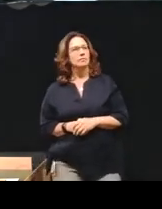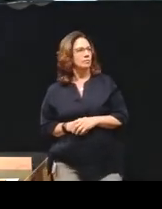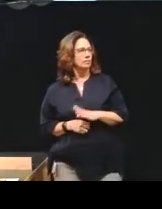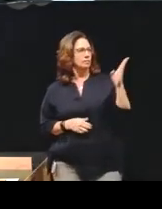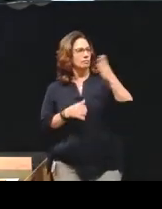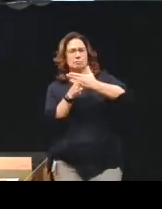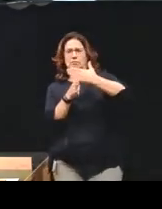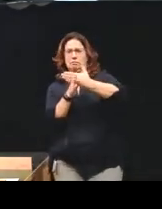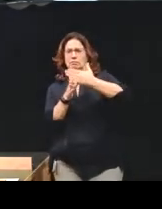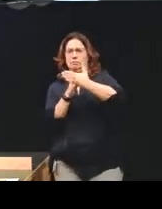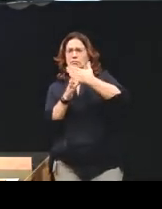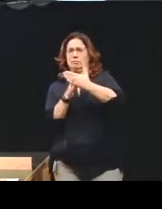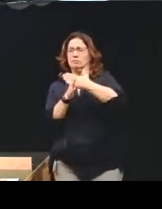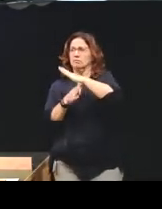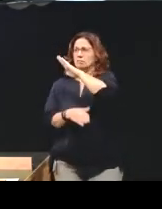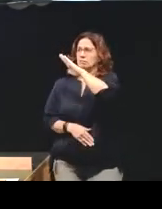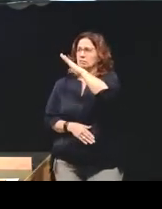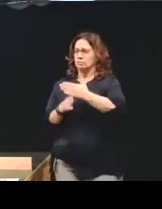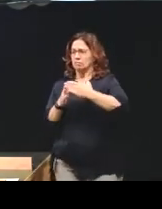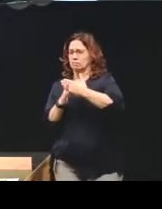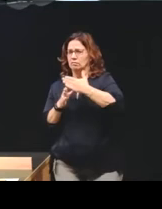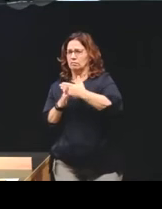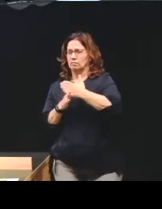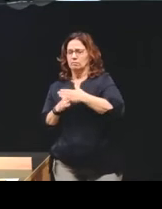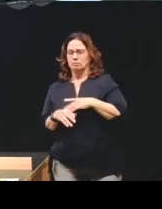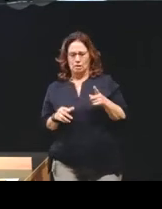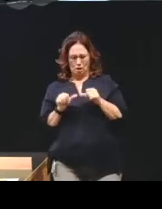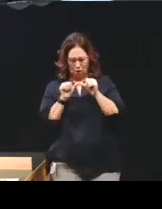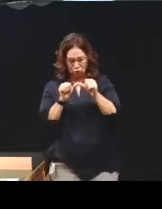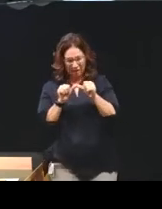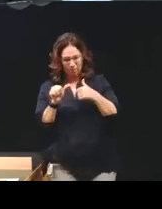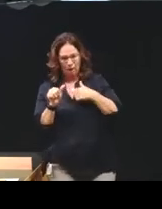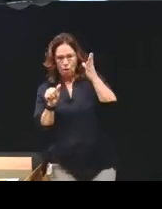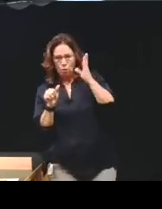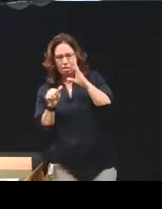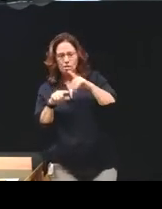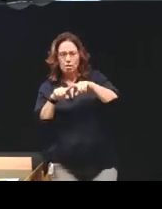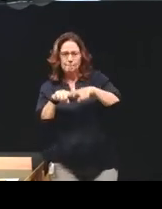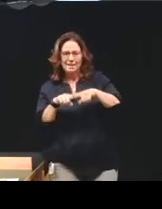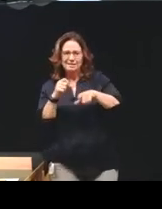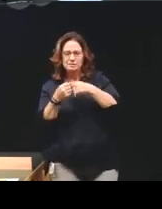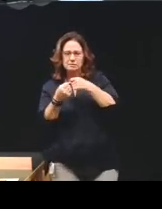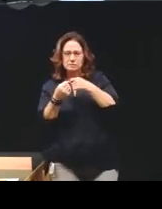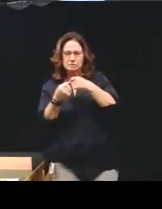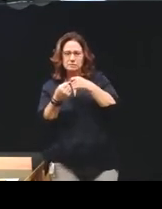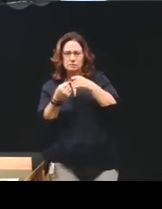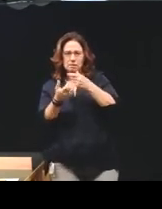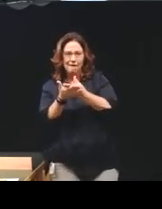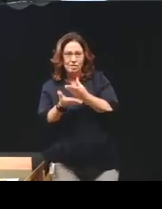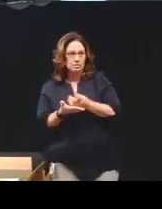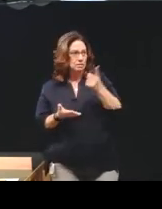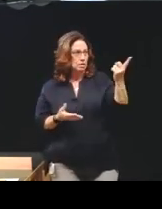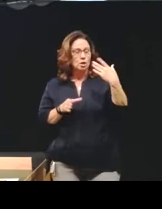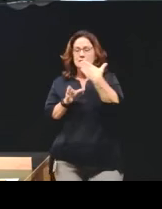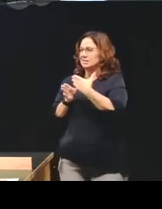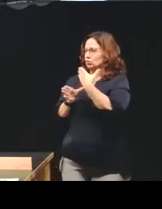And the remainder of the talk is going to be evidence-based. Hey, Dr. Perez. Yes. I'm sorry